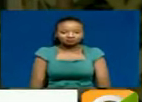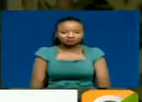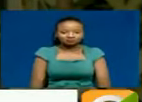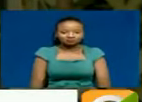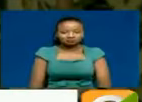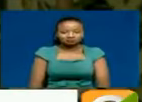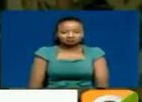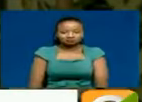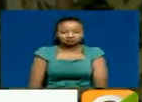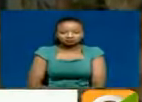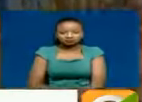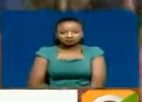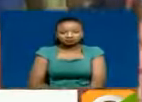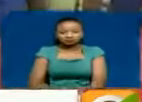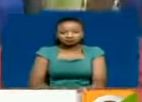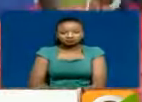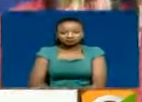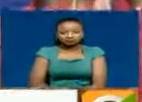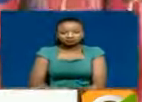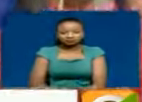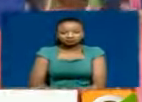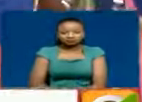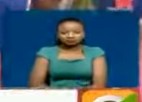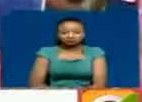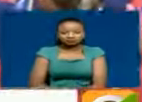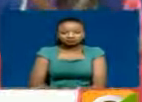can actually alter your life negatively.